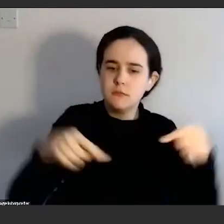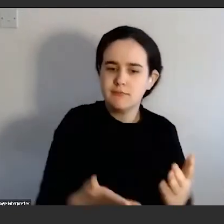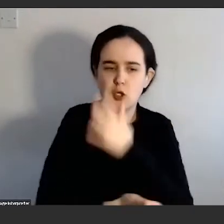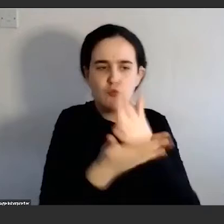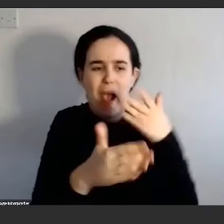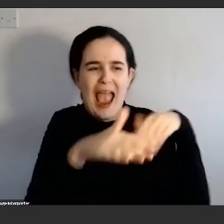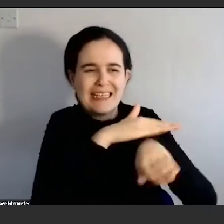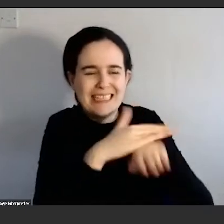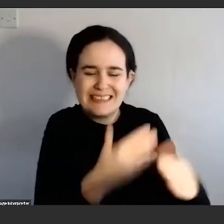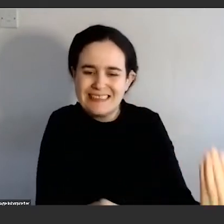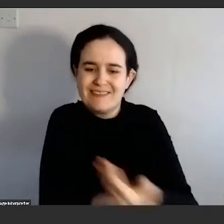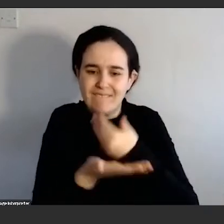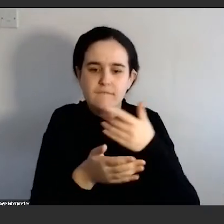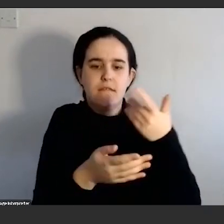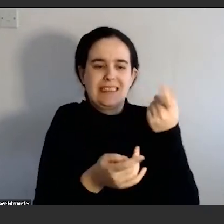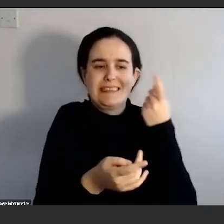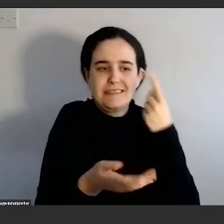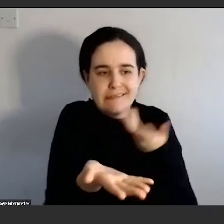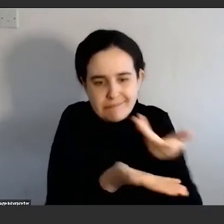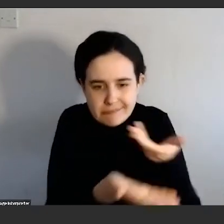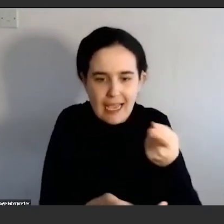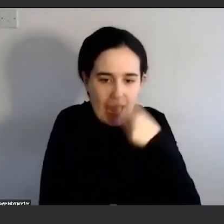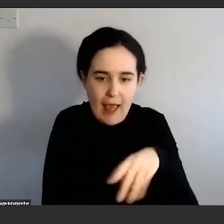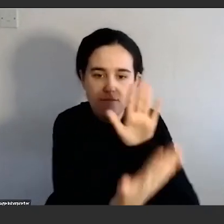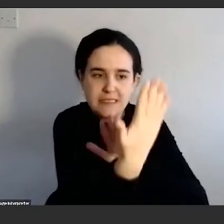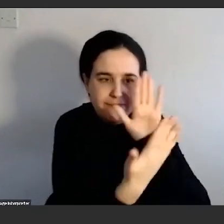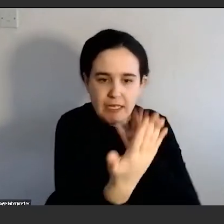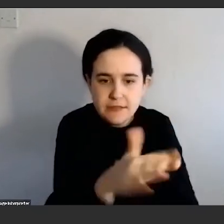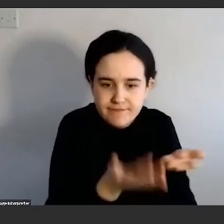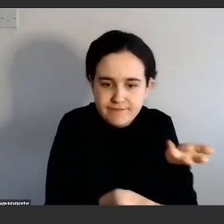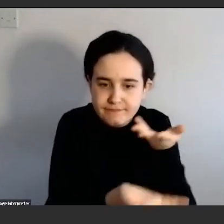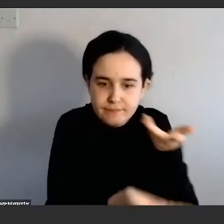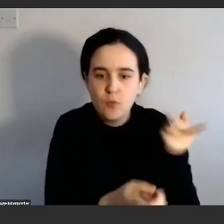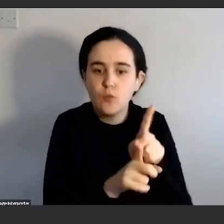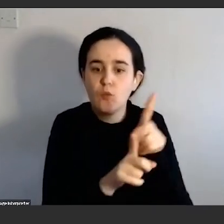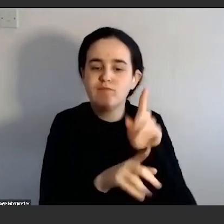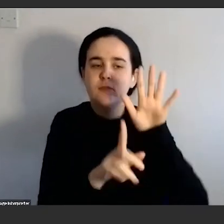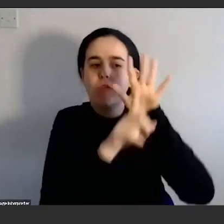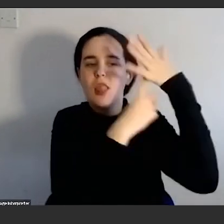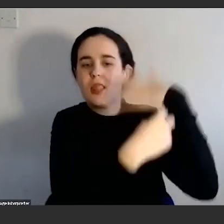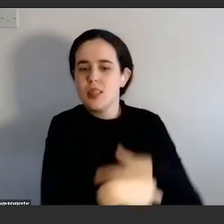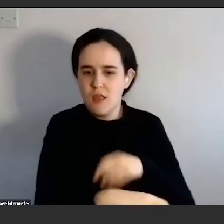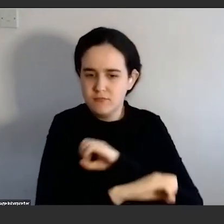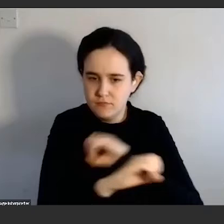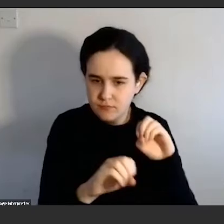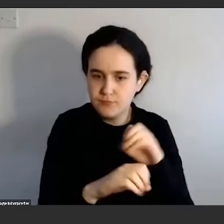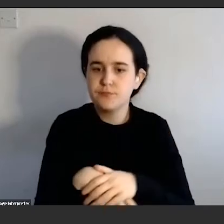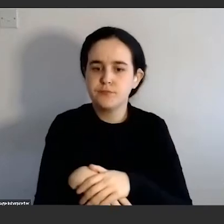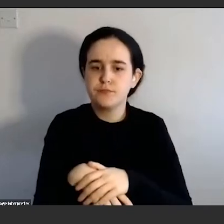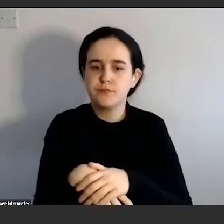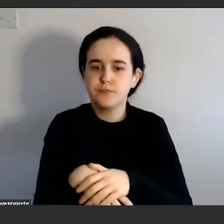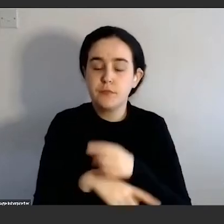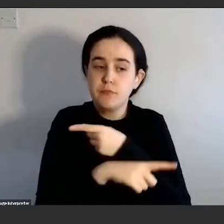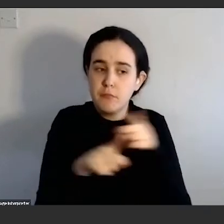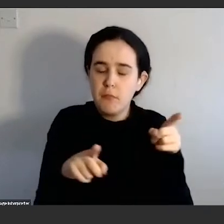that violates Article 25 of the Convention on the Rights of Persons with Disabilities, which is about the right to